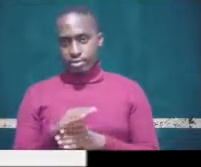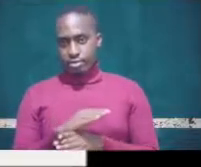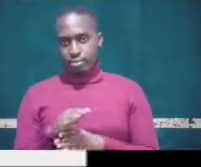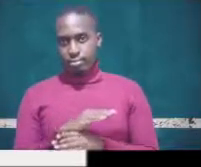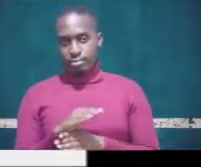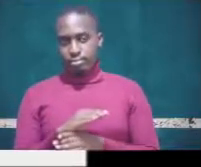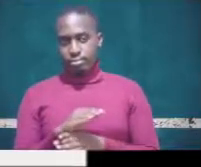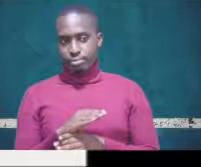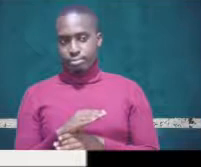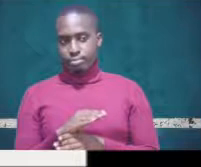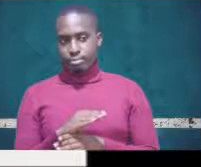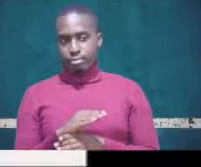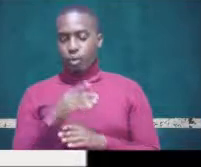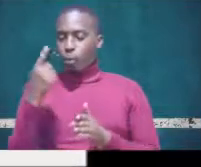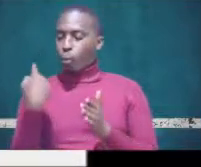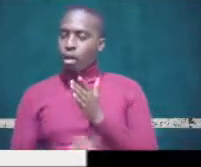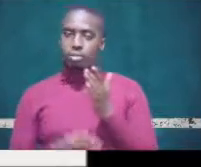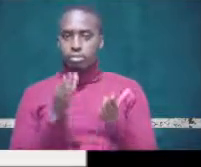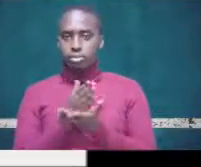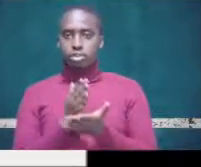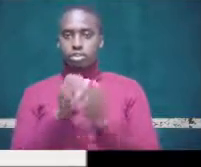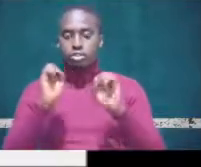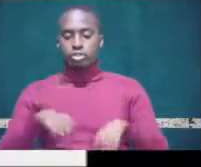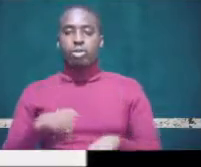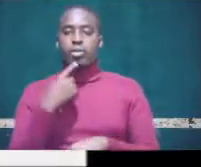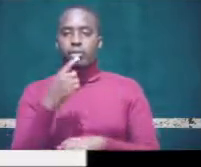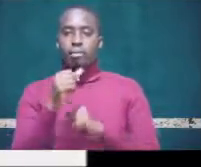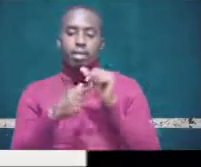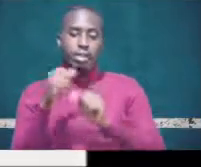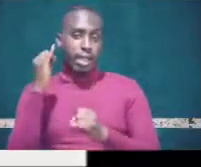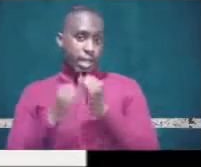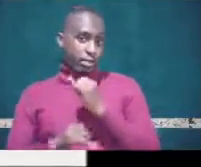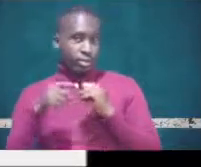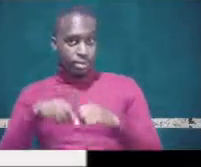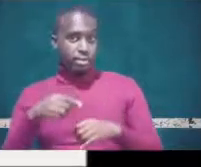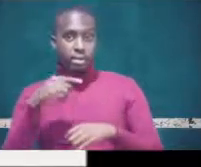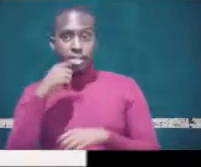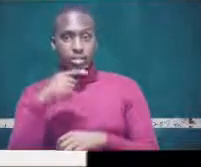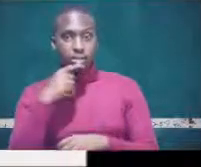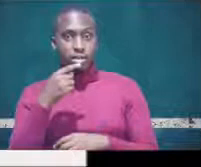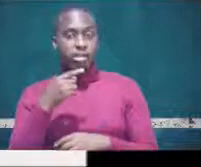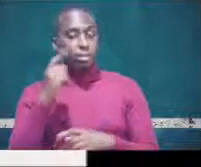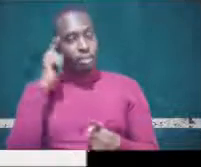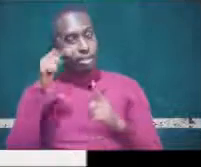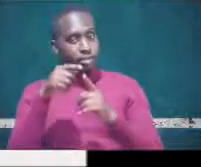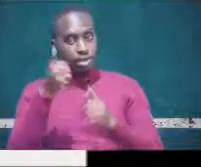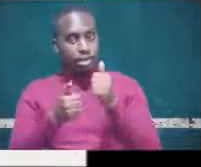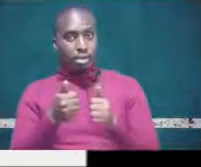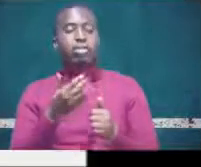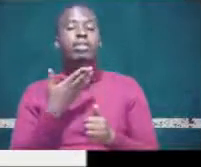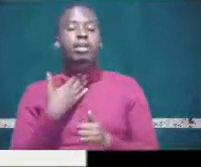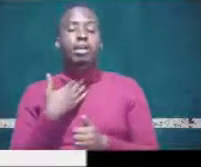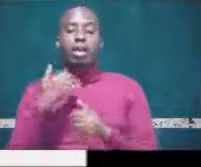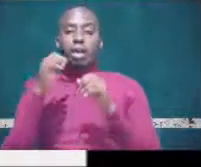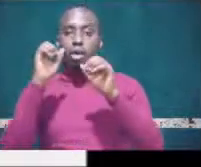So, what do I want you to know at the end of this lesson? By the end of this lesson, I want you to be able to know